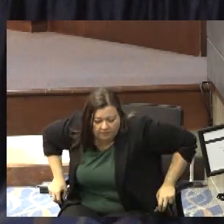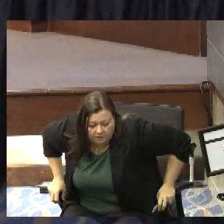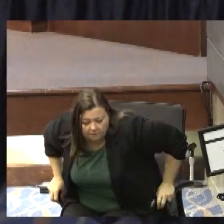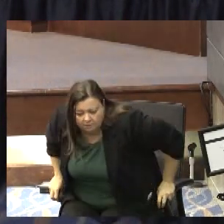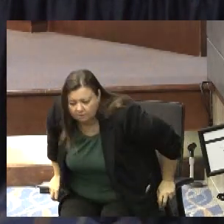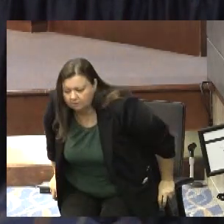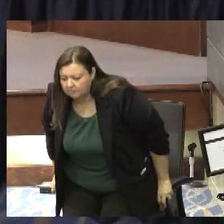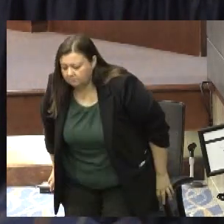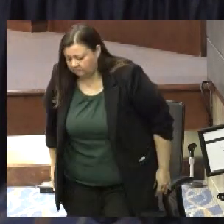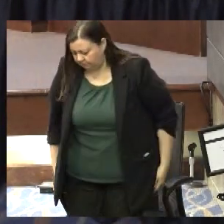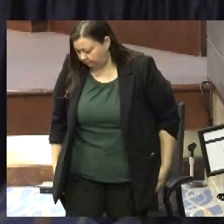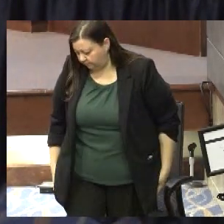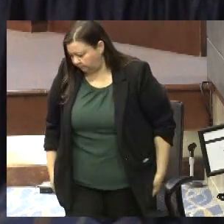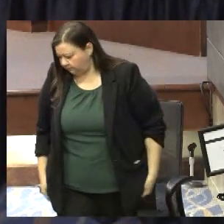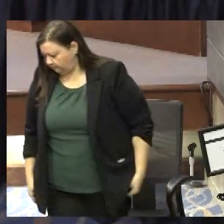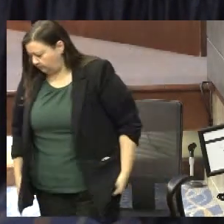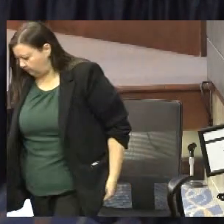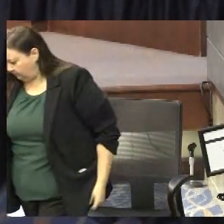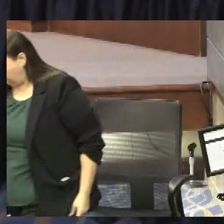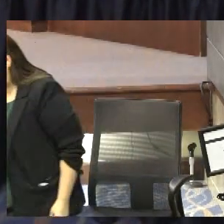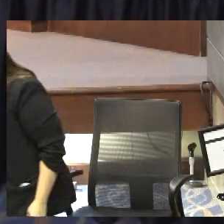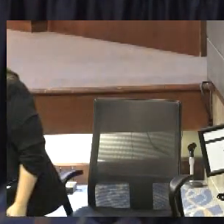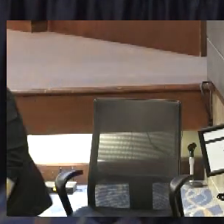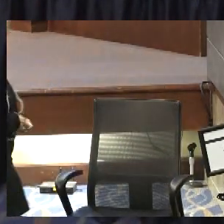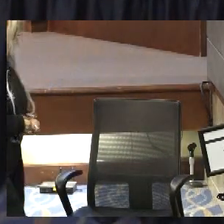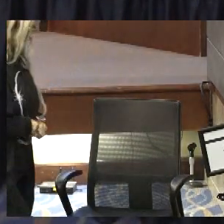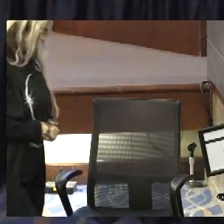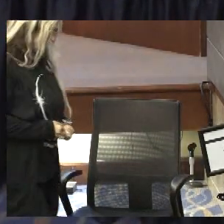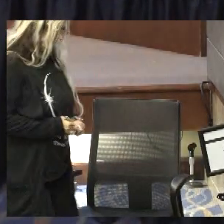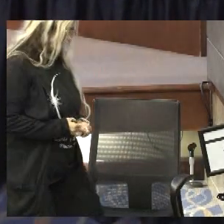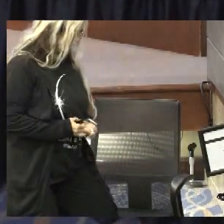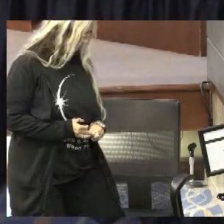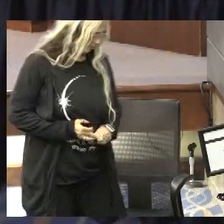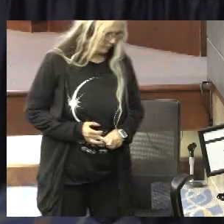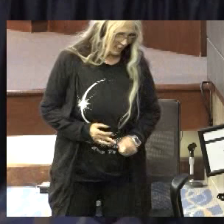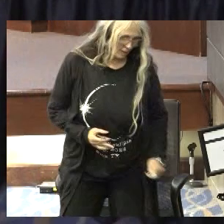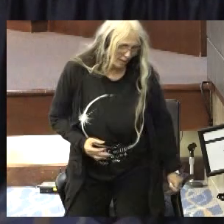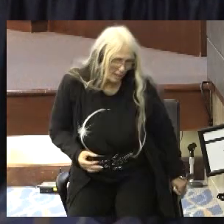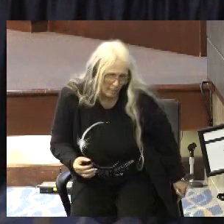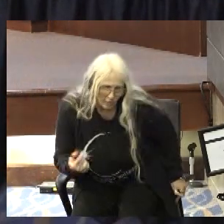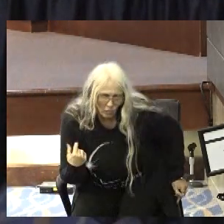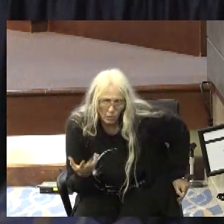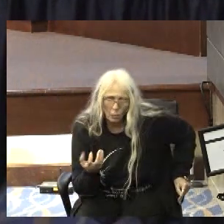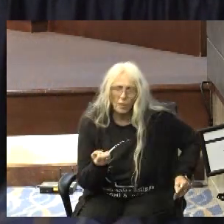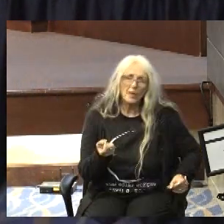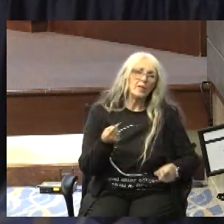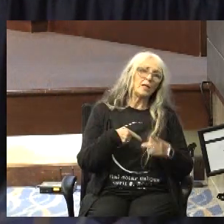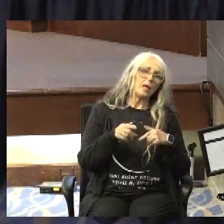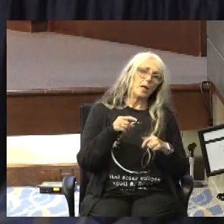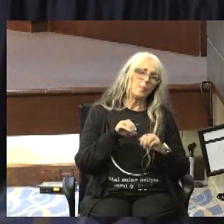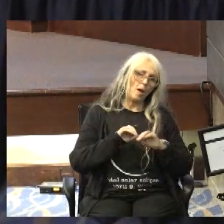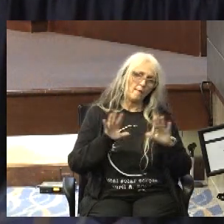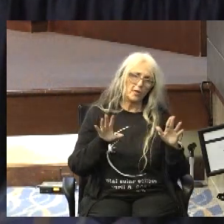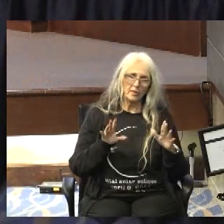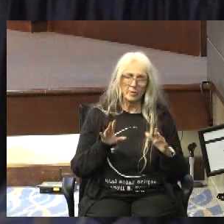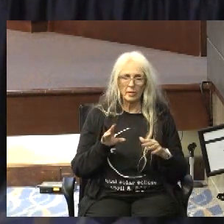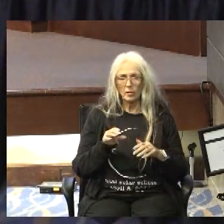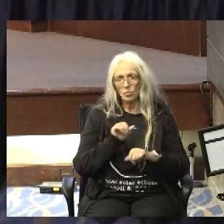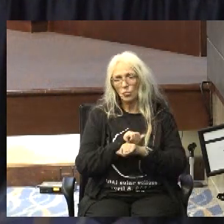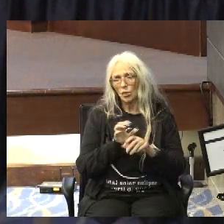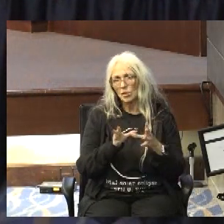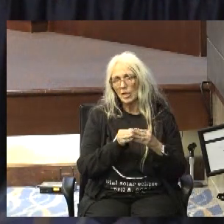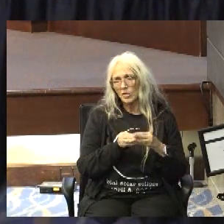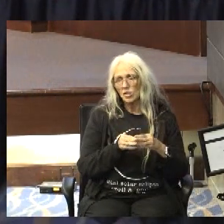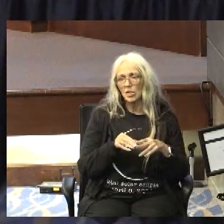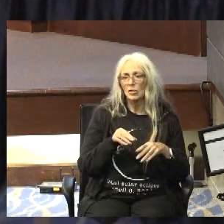The wheels are, we wanted to come here, obviously, for work session and review, but to meet the timeline that